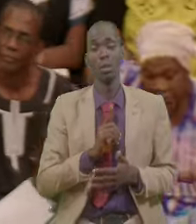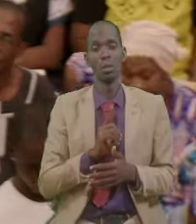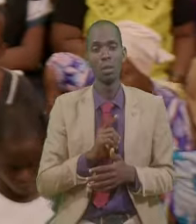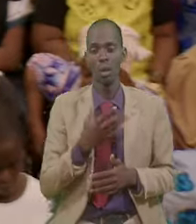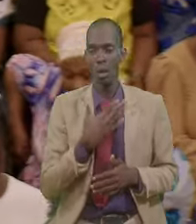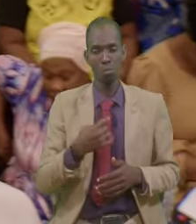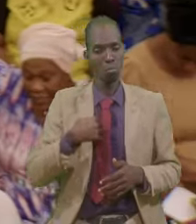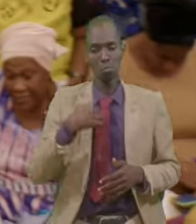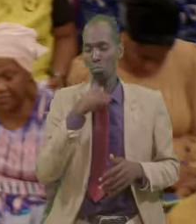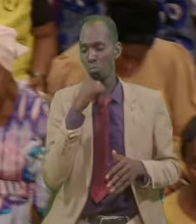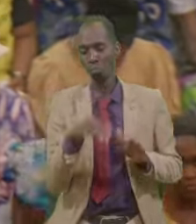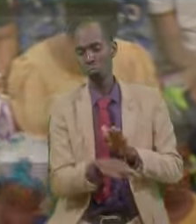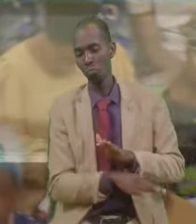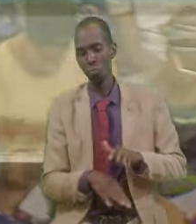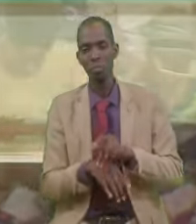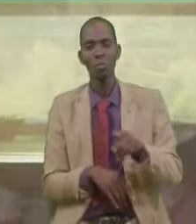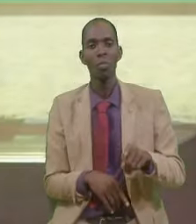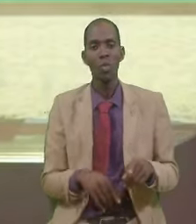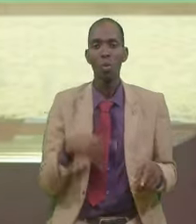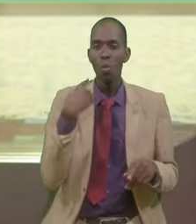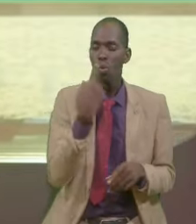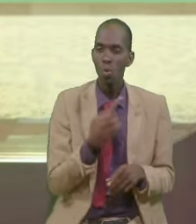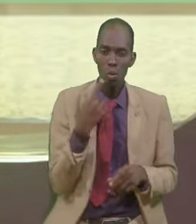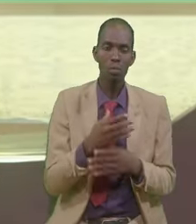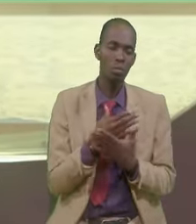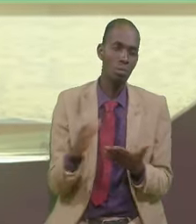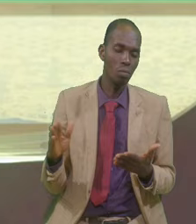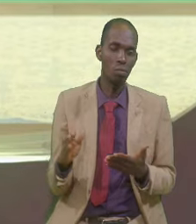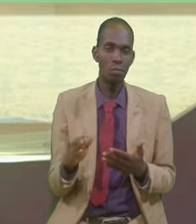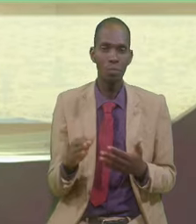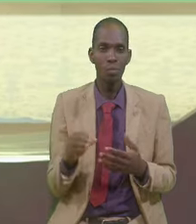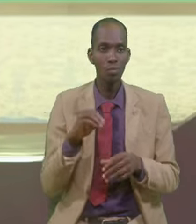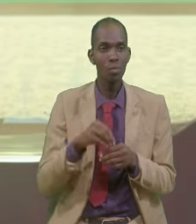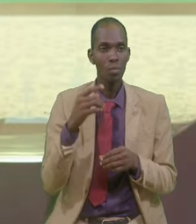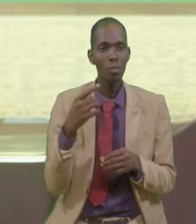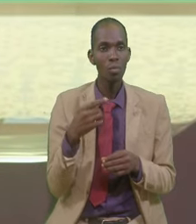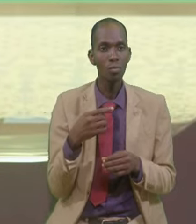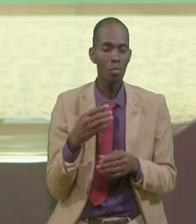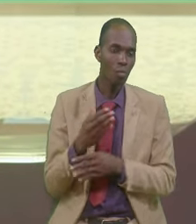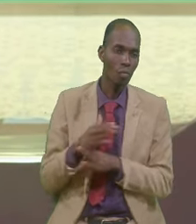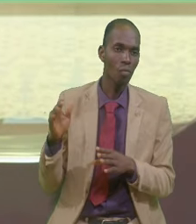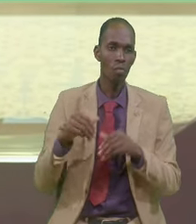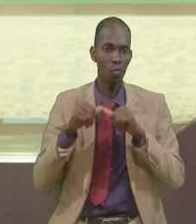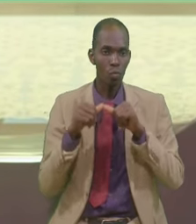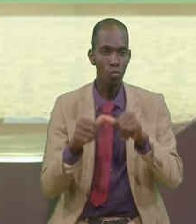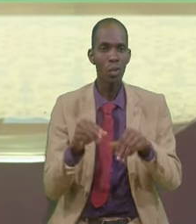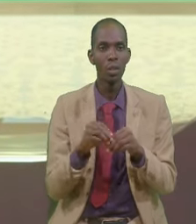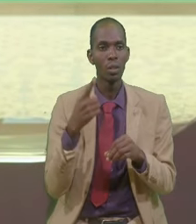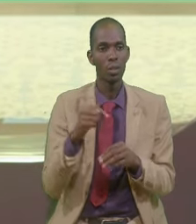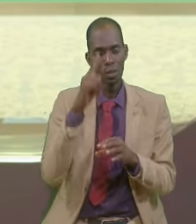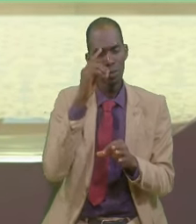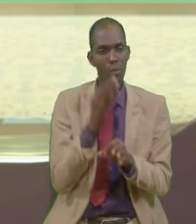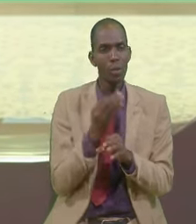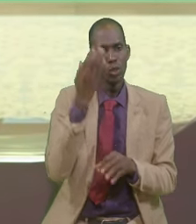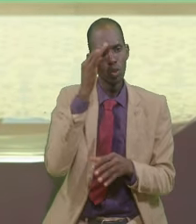Whom receives steadfast in the faith, knowing that the same affliction